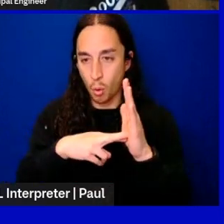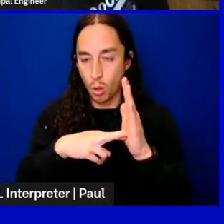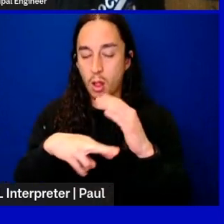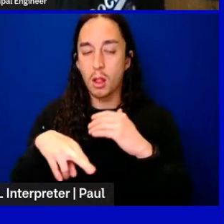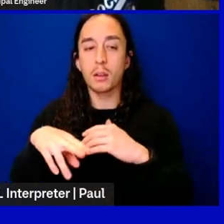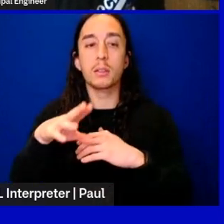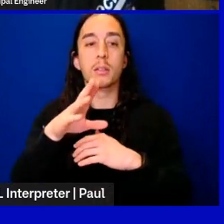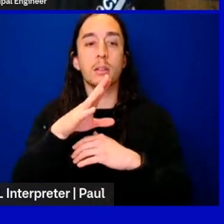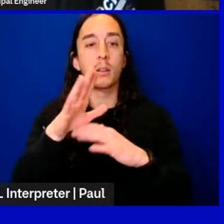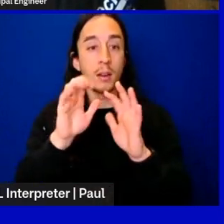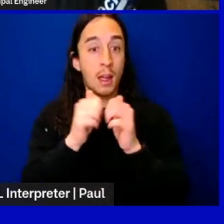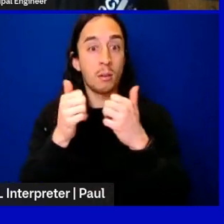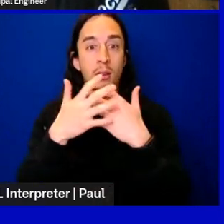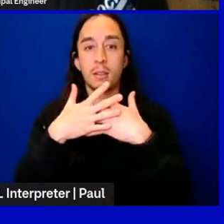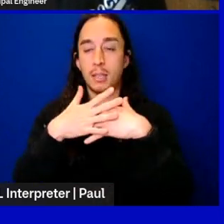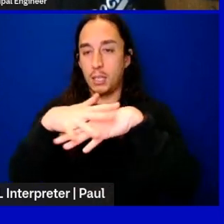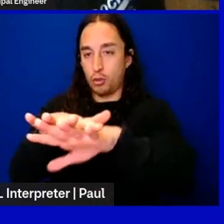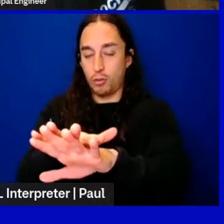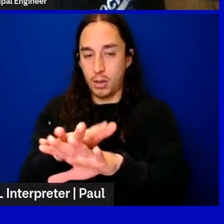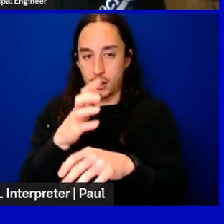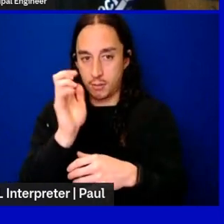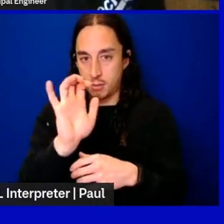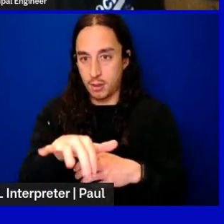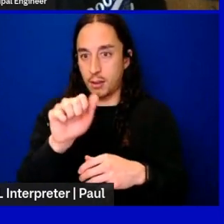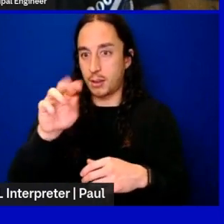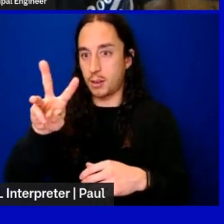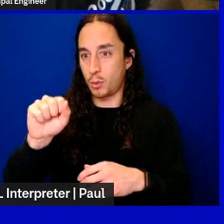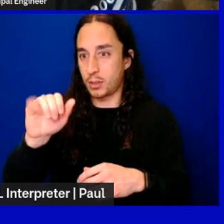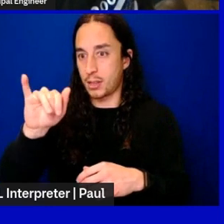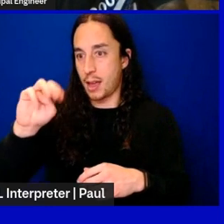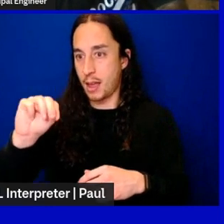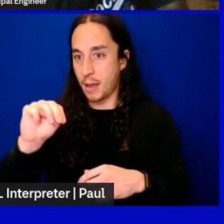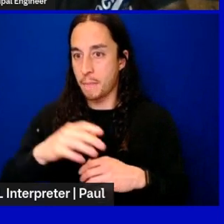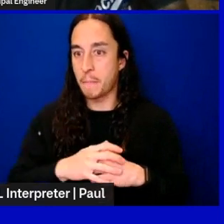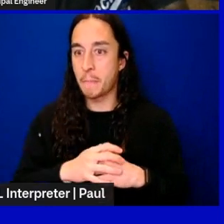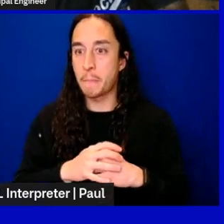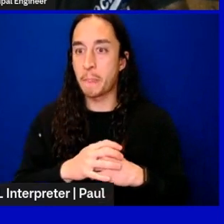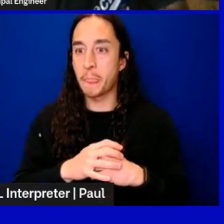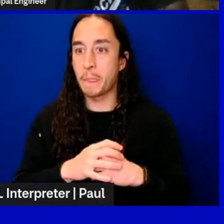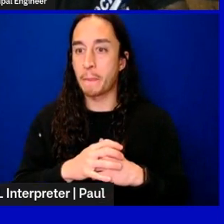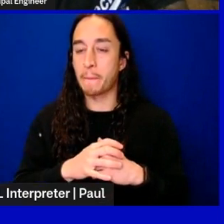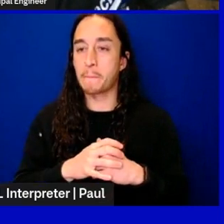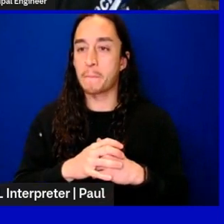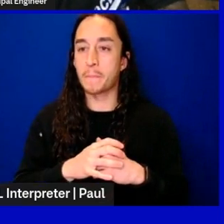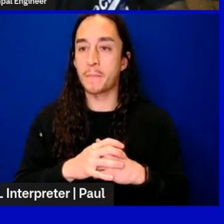by leveraging the AWS Role Anywhere. So this we will see in a couple of slides later.